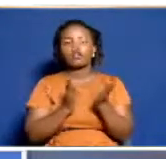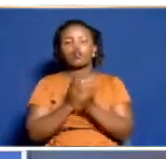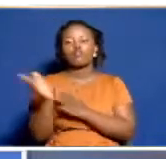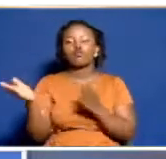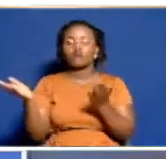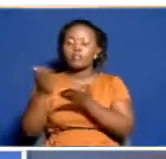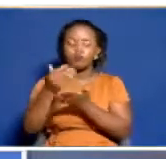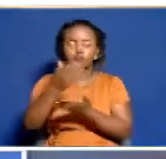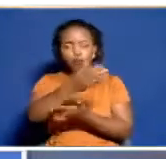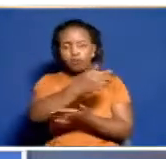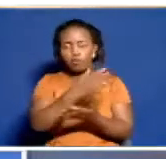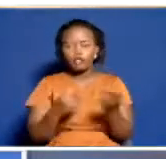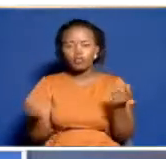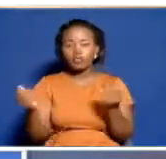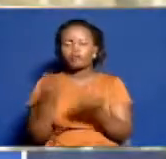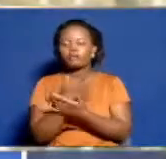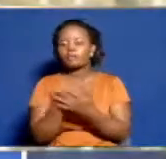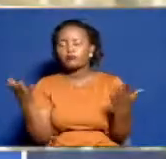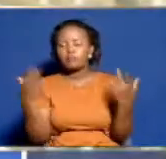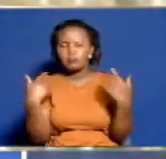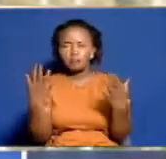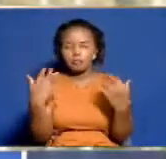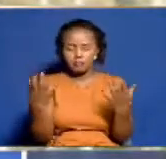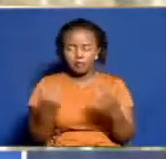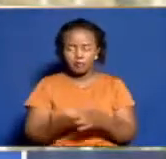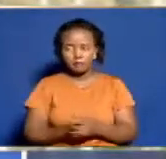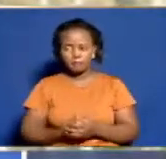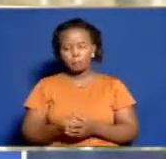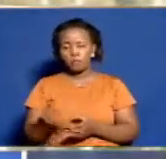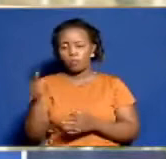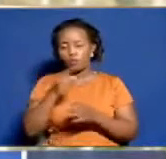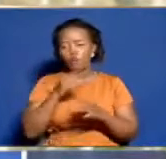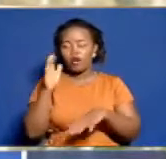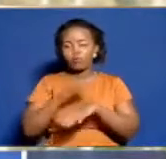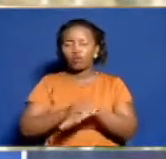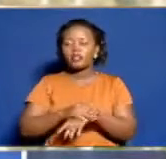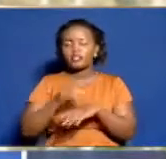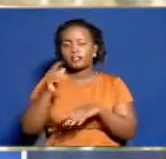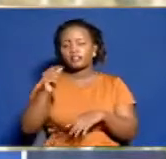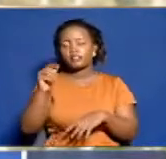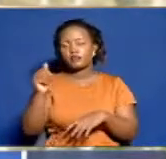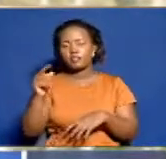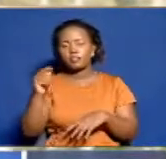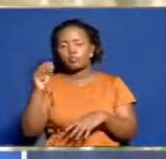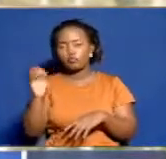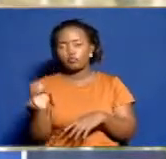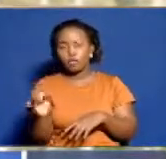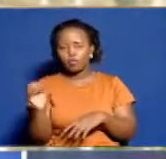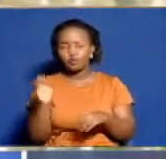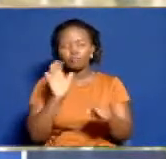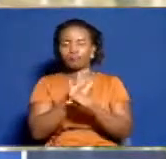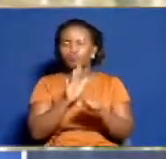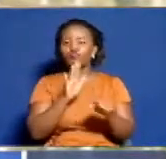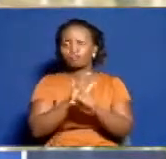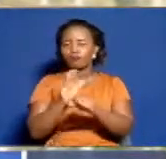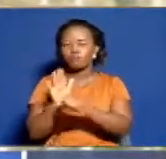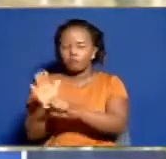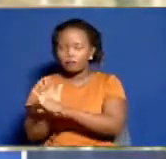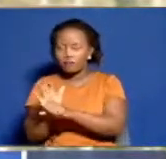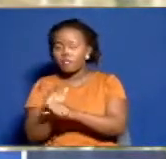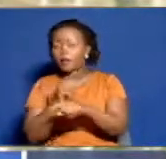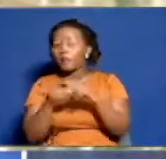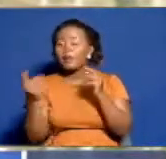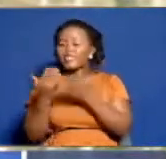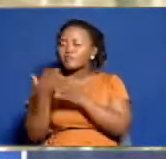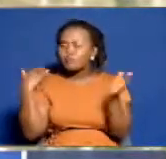of plastics and other wastes. Tumepata turtles wameongezeka wengi, tulikuwa tunaenda underwater cleanup. Lakini kulikuwa hakuna